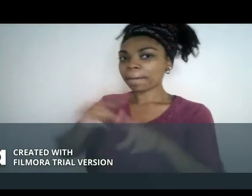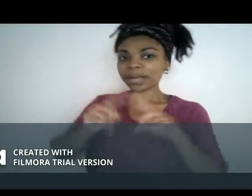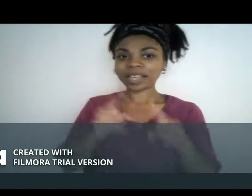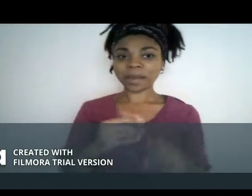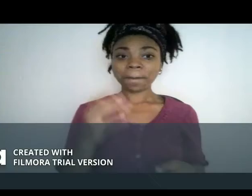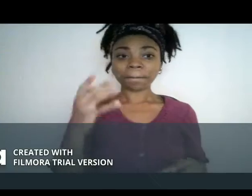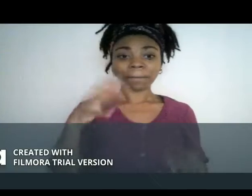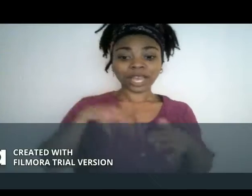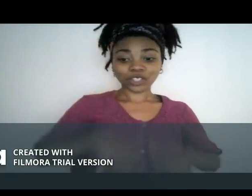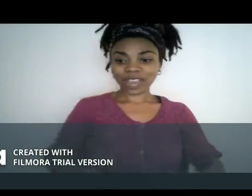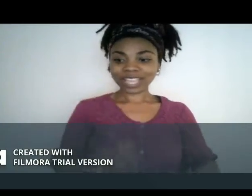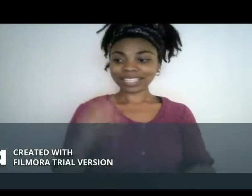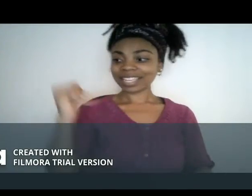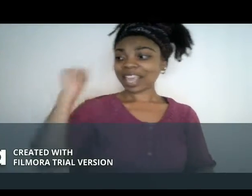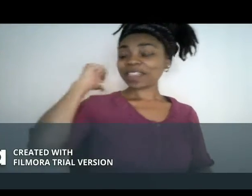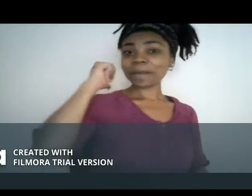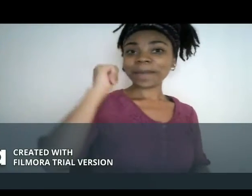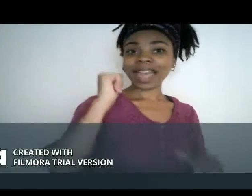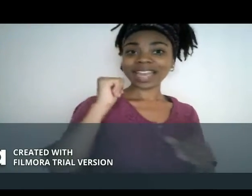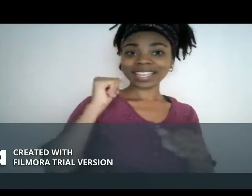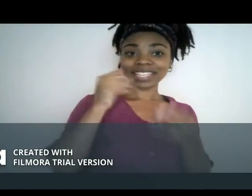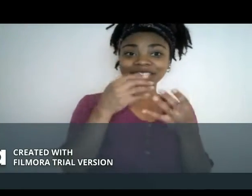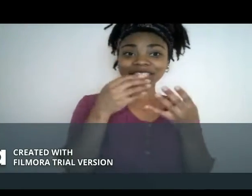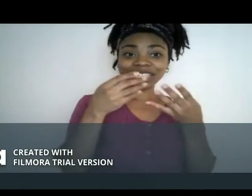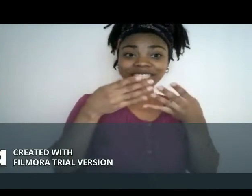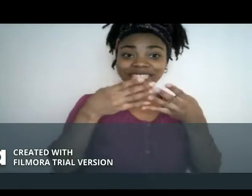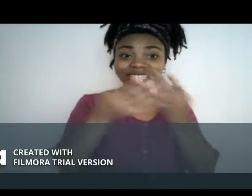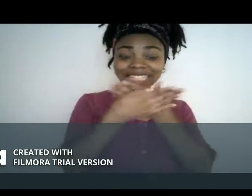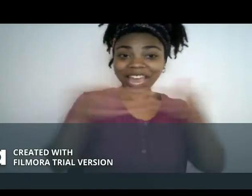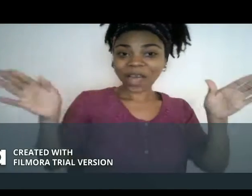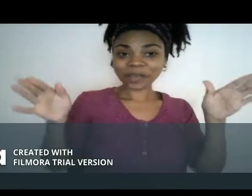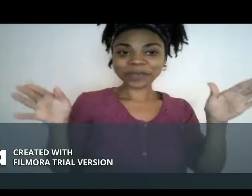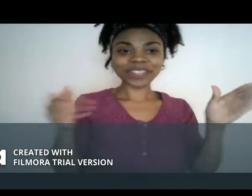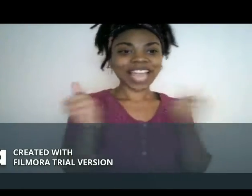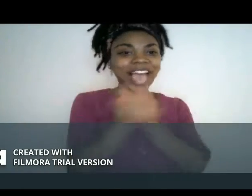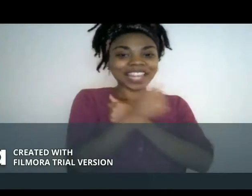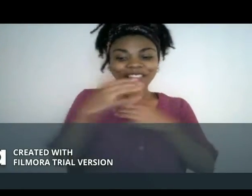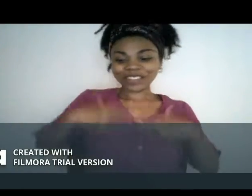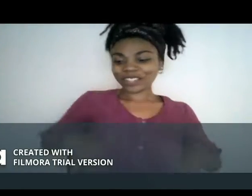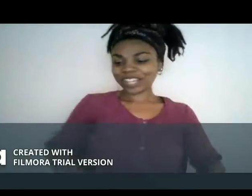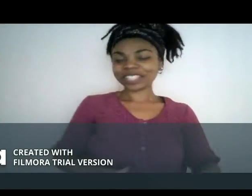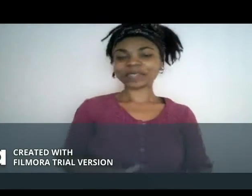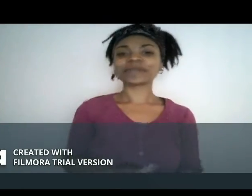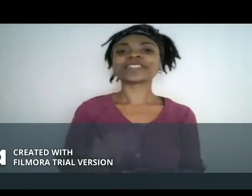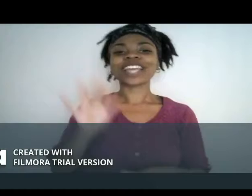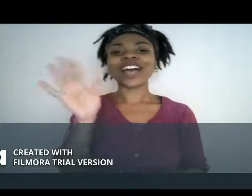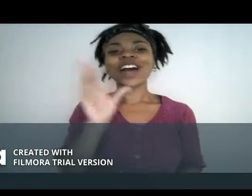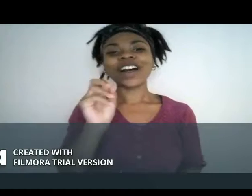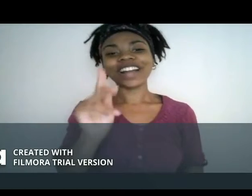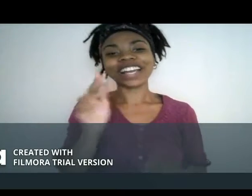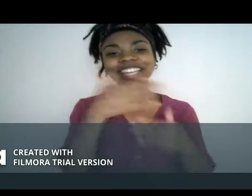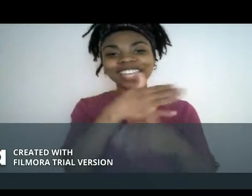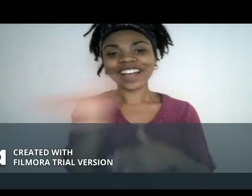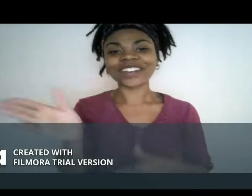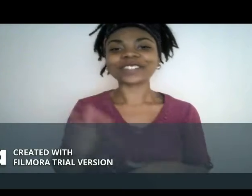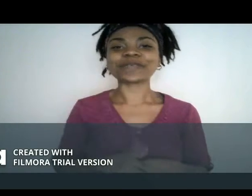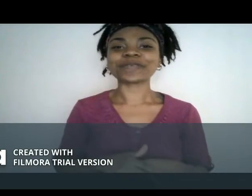but my dress and the back is out. I love these dresses. All right, y'all. Blessings.